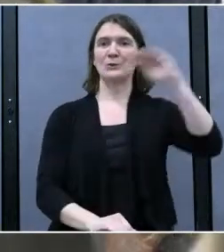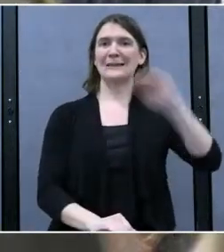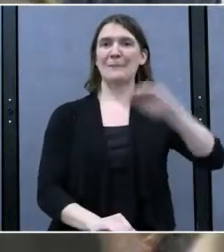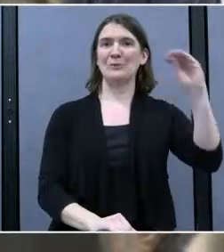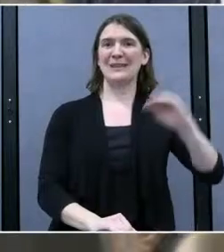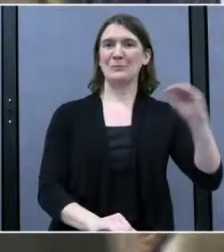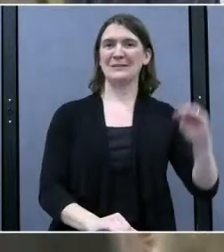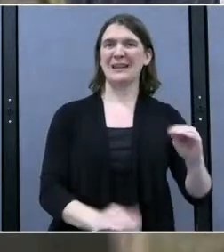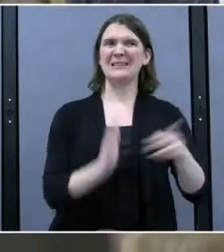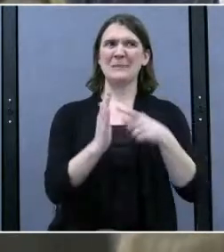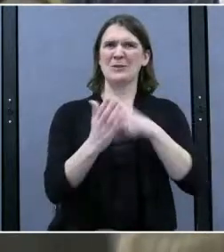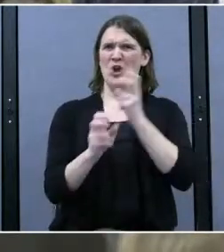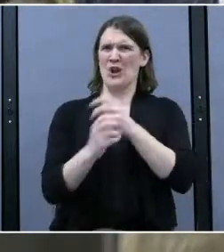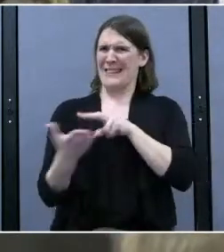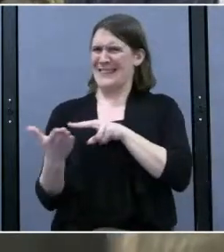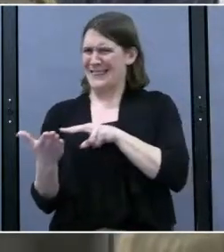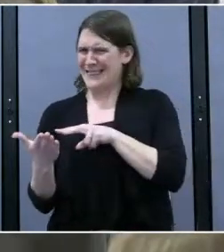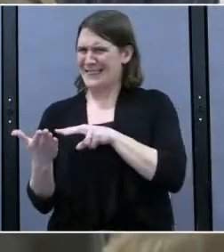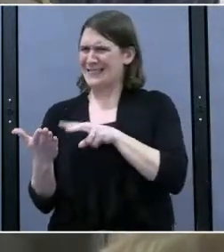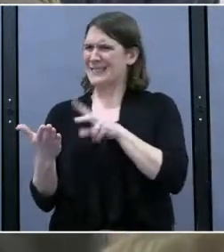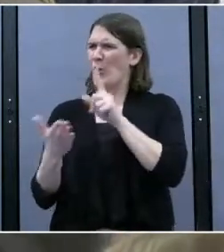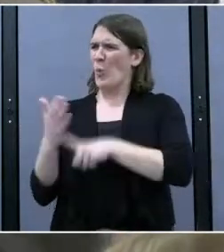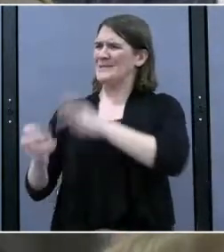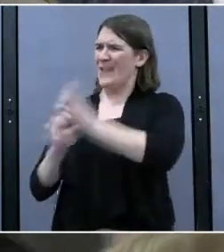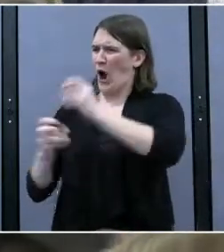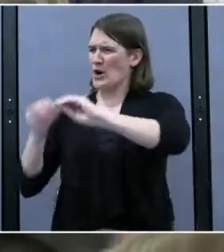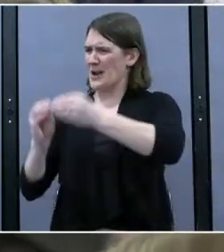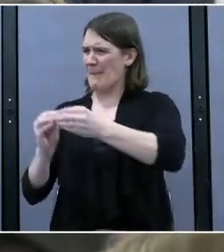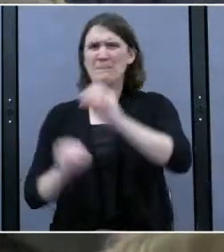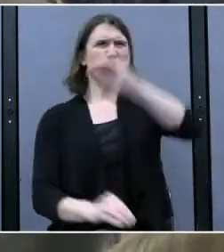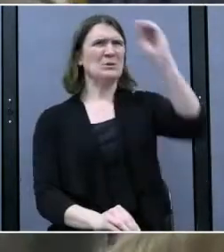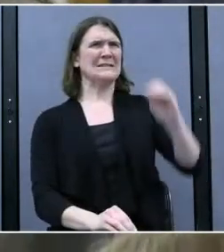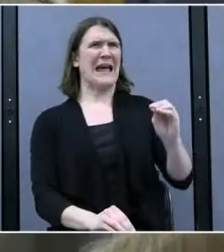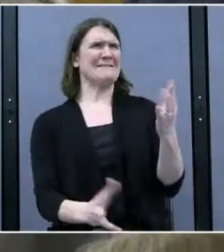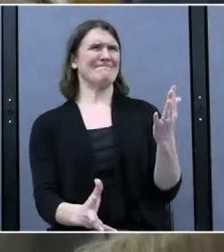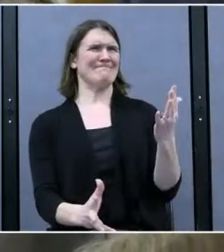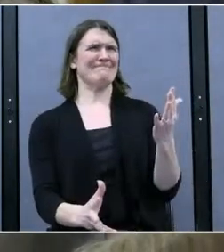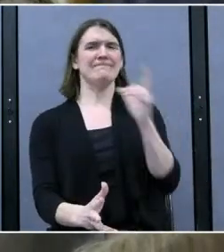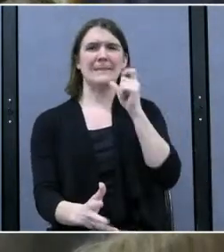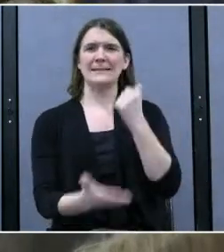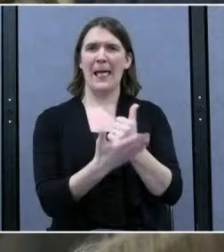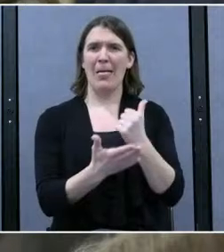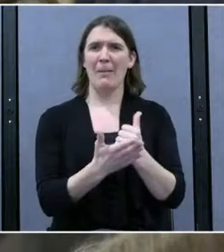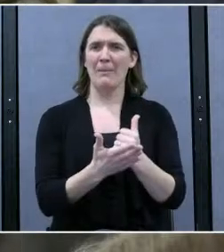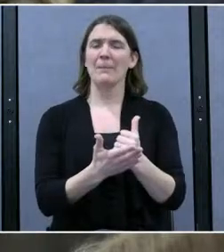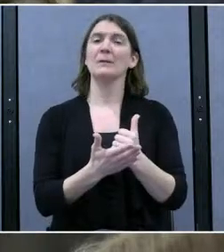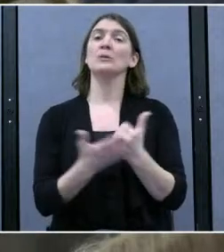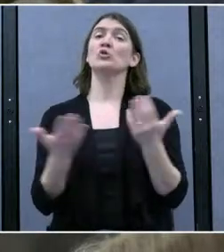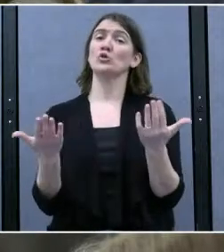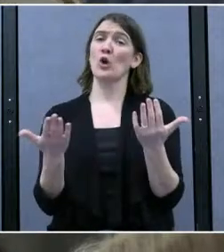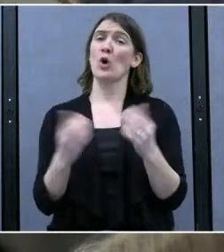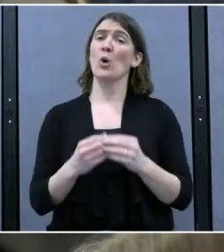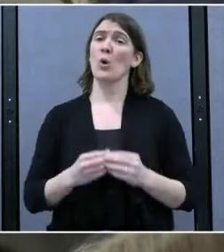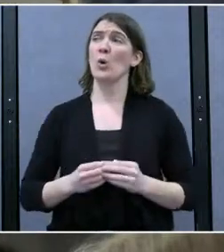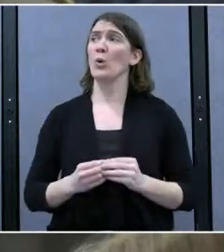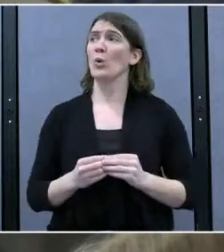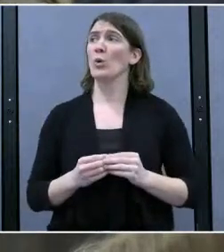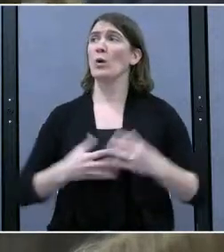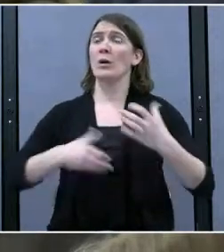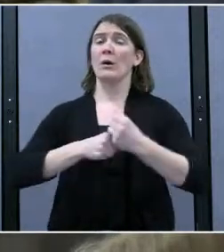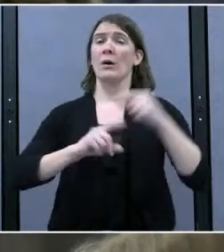because sometimes it is hard to wrap your head around what a percentage of a large number is. So in